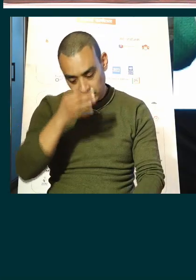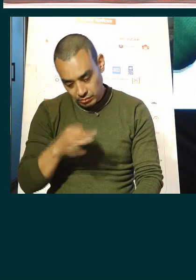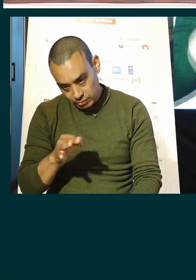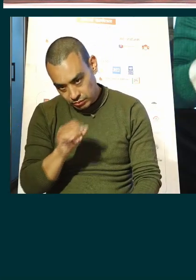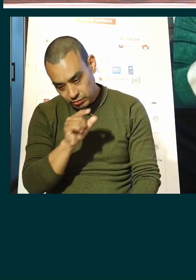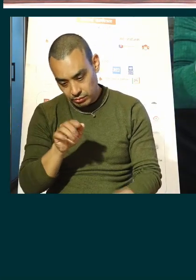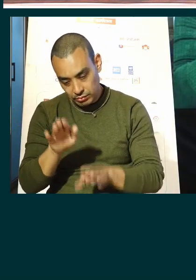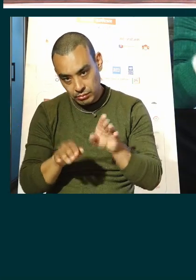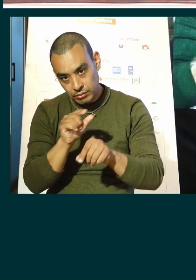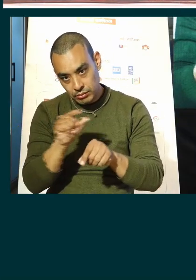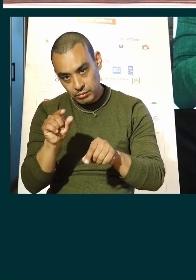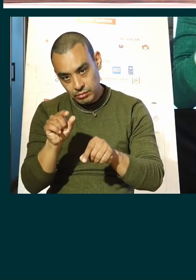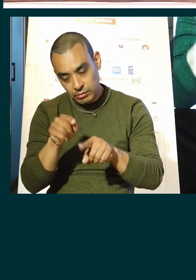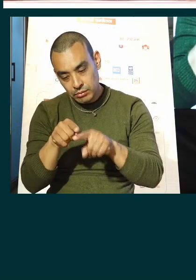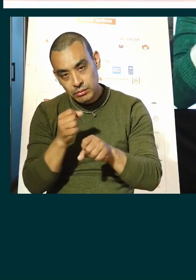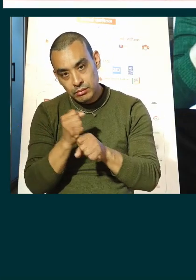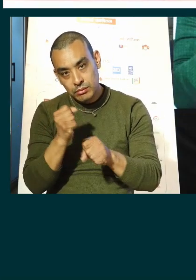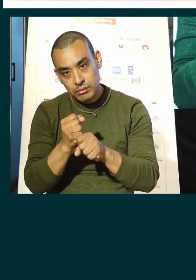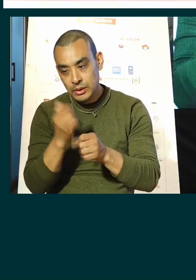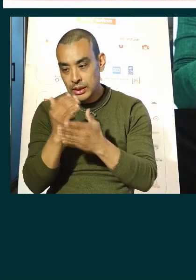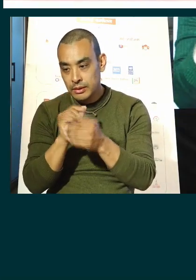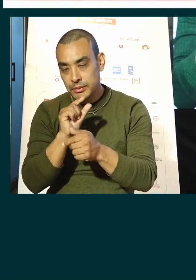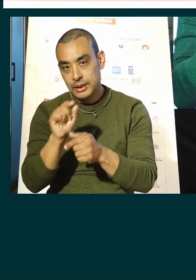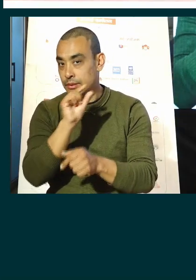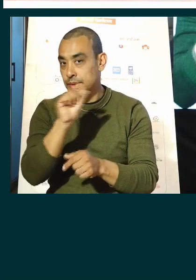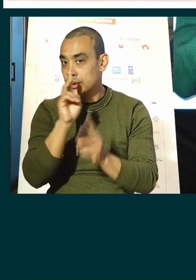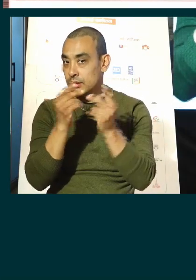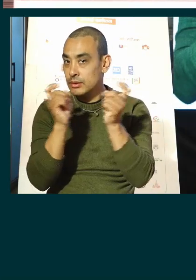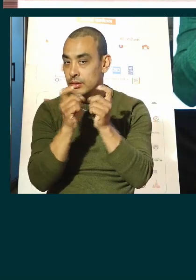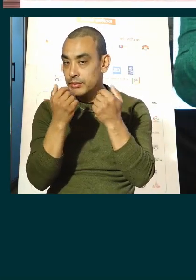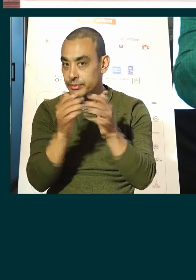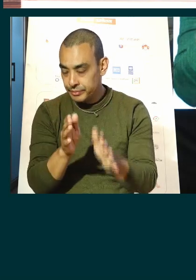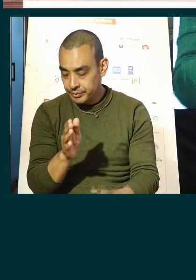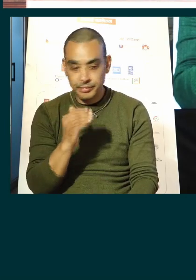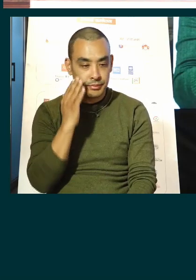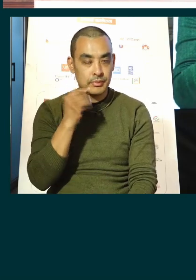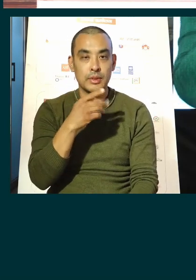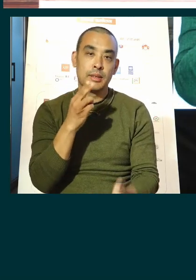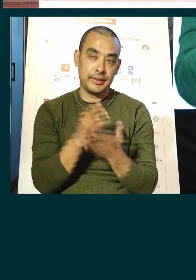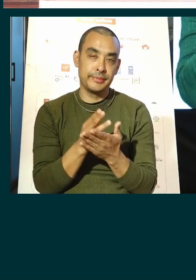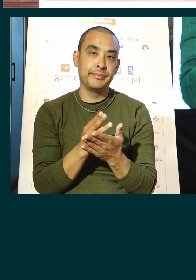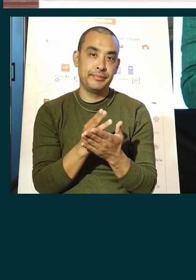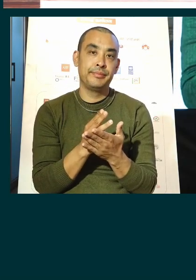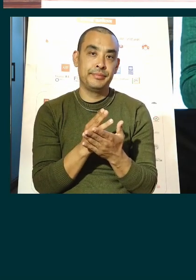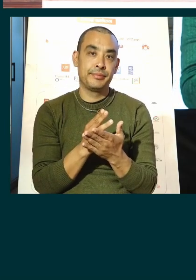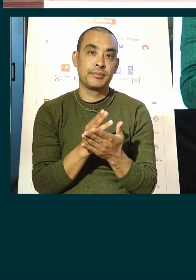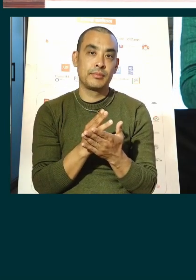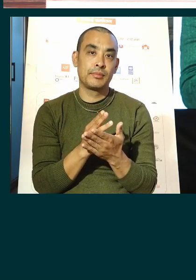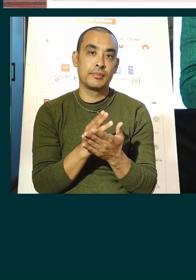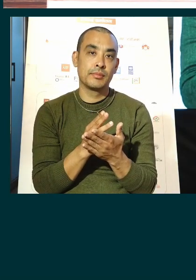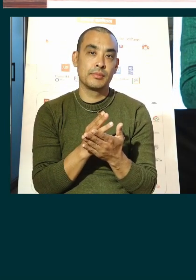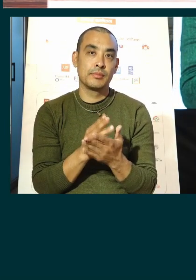there is a discrimination and control over the programming and the agency of the girls. So this is not moving.